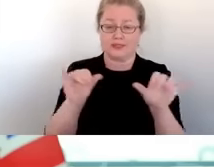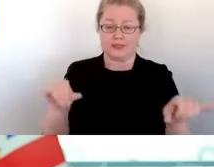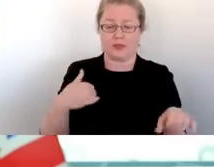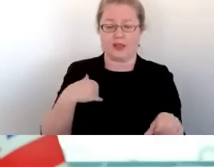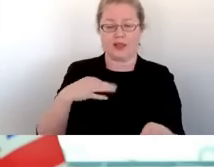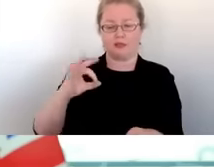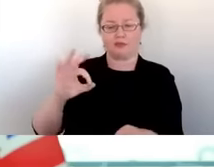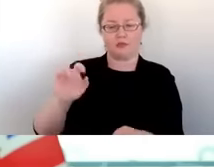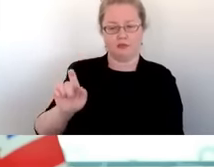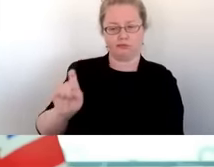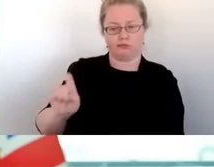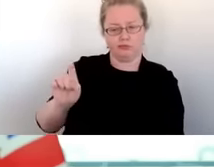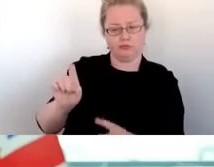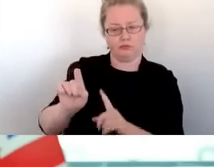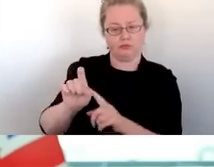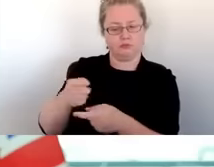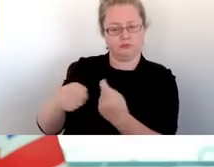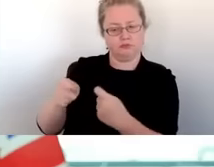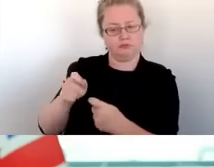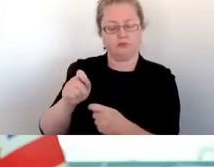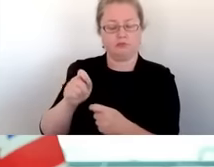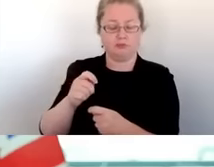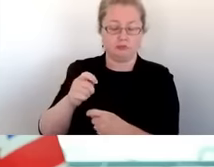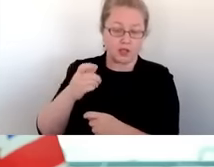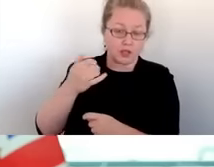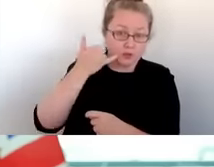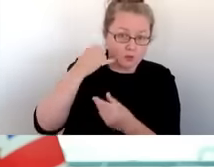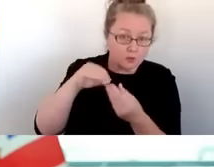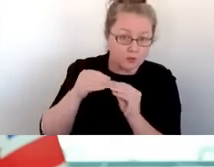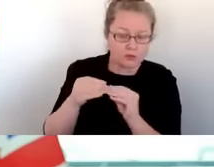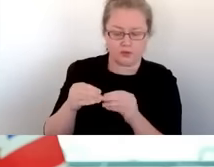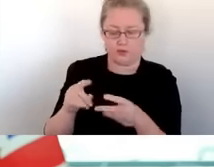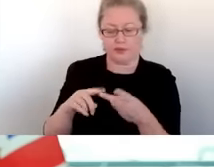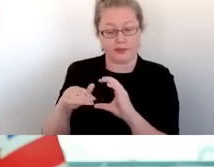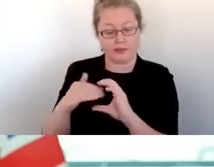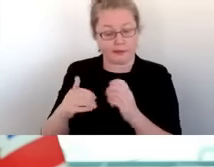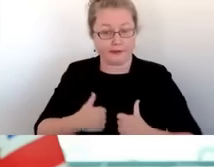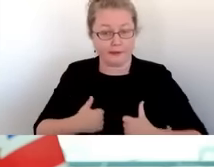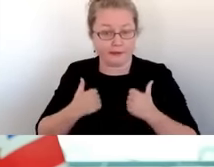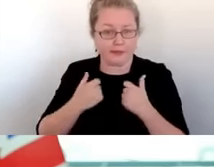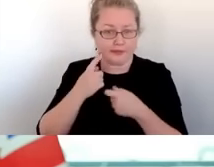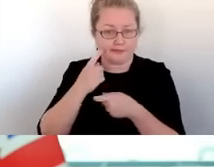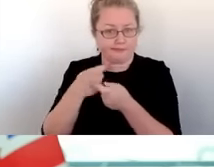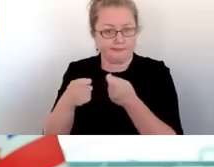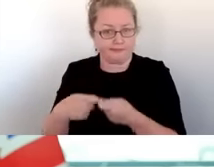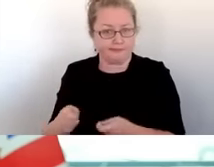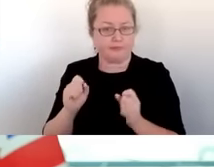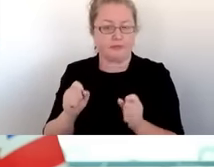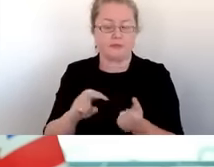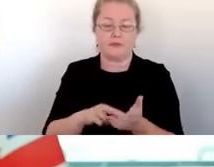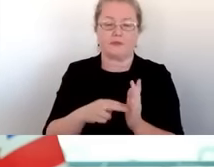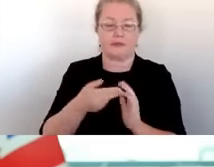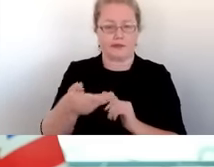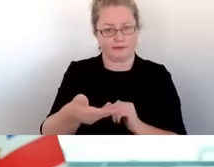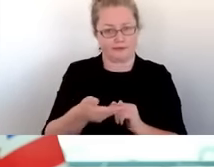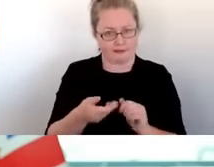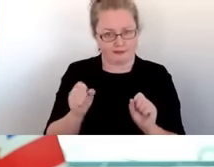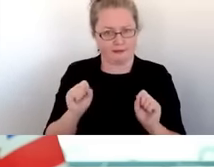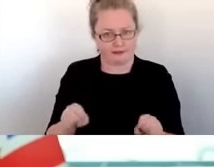There's an icon you can click on and then update, whether it's your email or your mobile, so that you'll be sure and get your